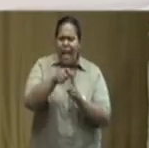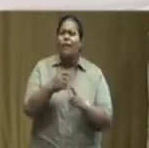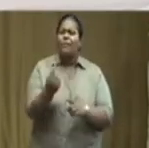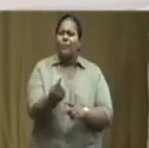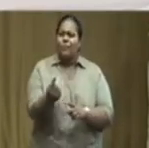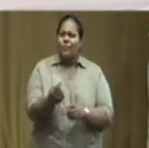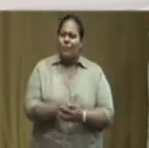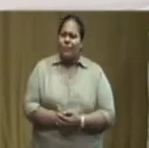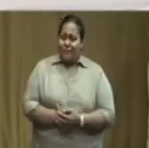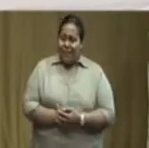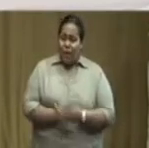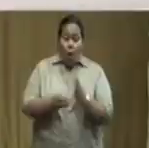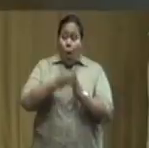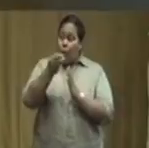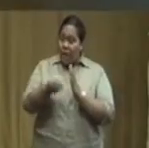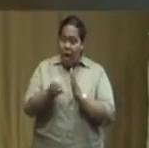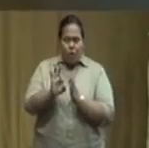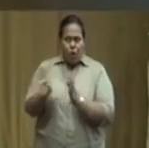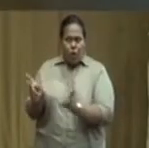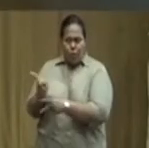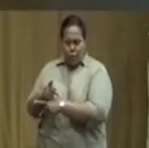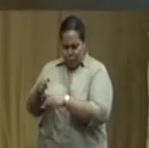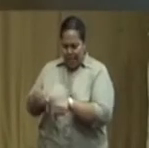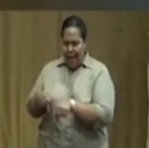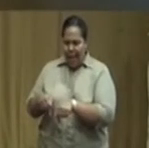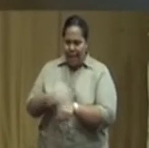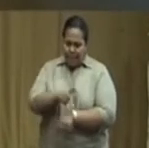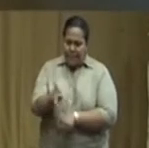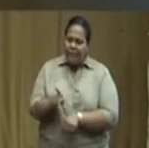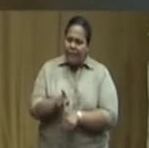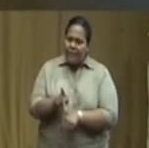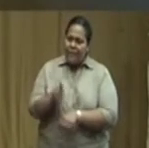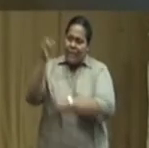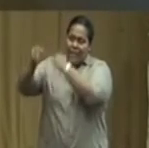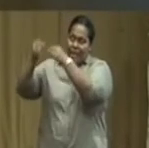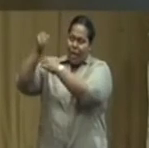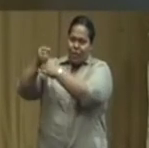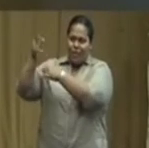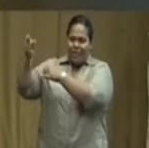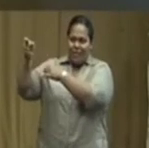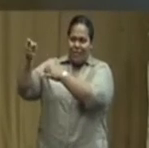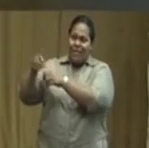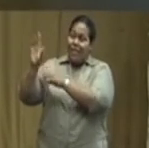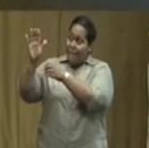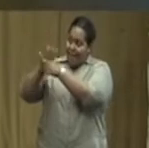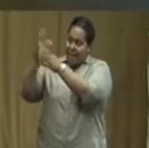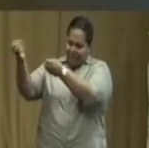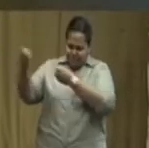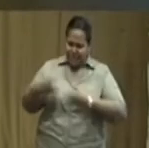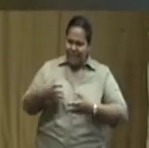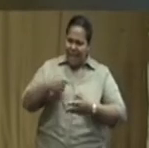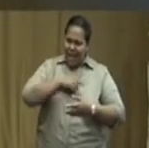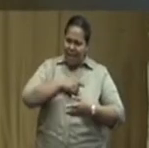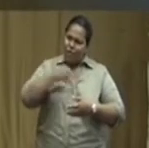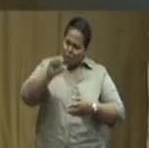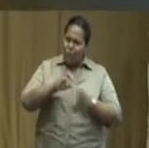most OERs are not produced in the Pacific, and some may promote values and pedagogies that do not correspond